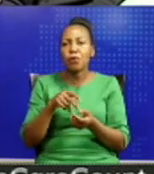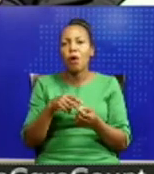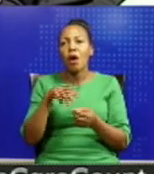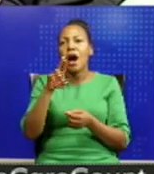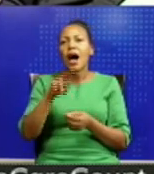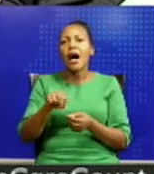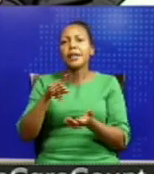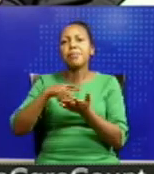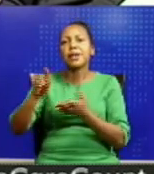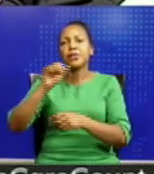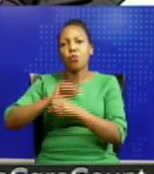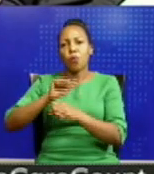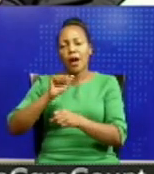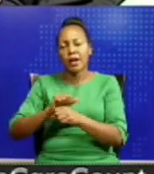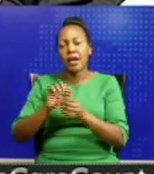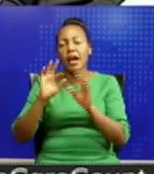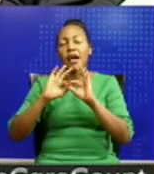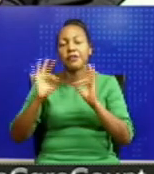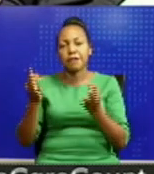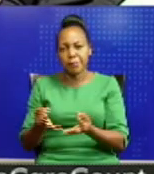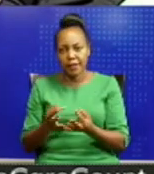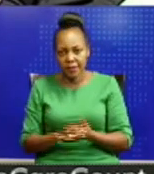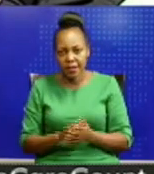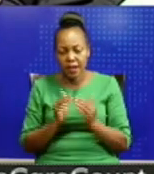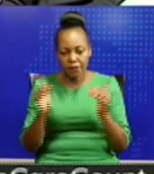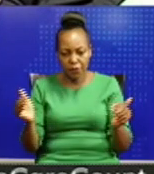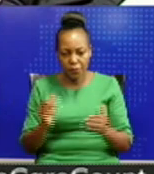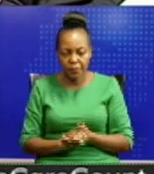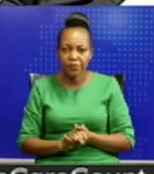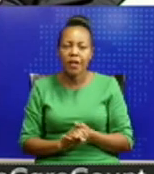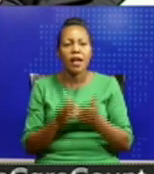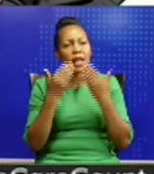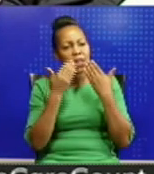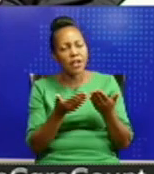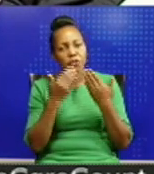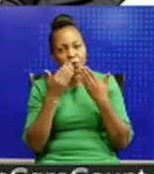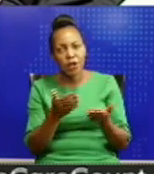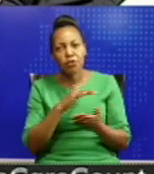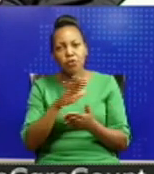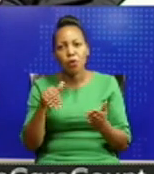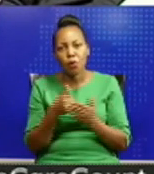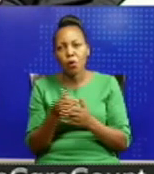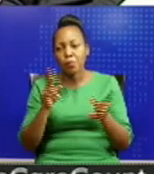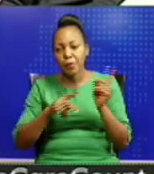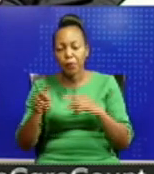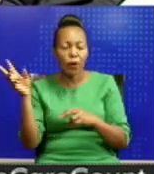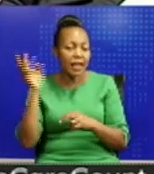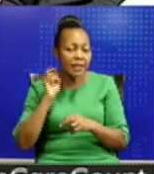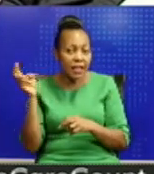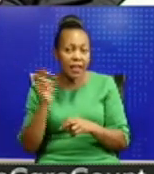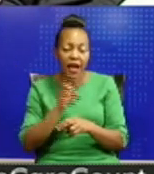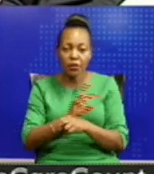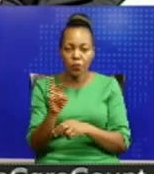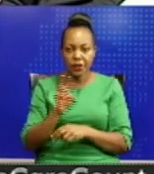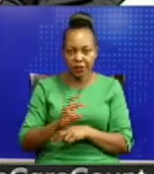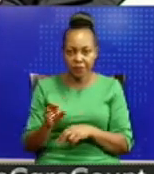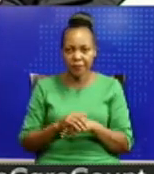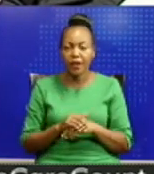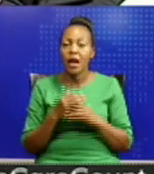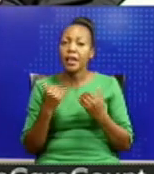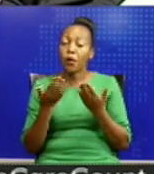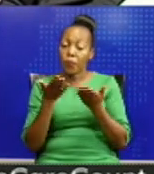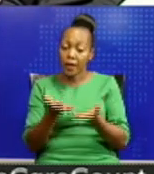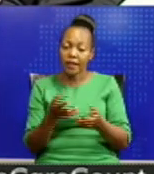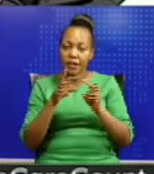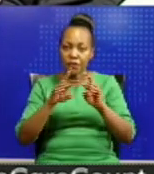work. Bring us up to speed with what you found out. Yes, thank you very much, Romeo, and the listeners and the viewers. We did